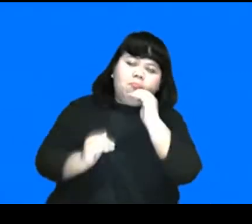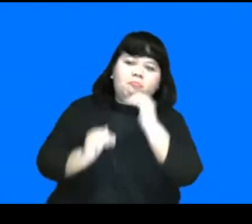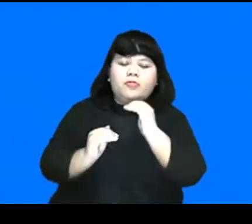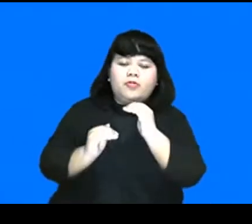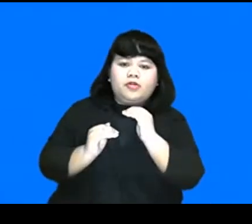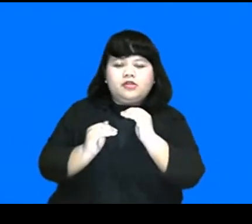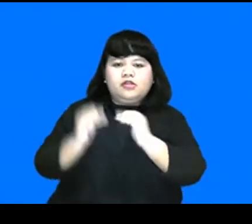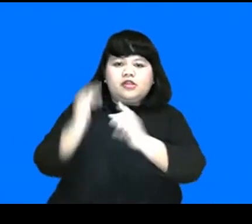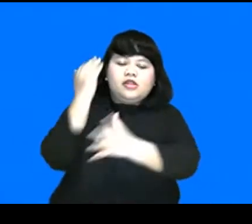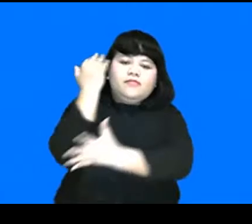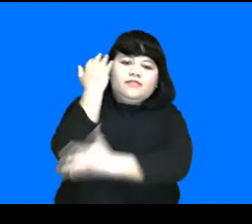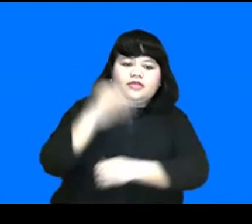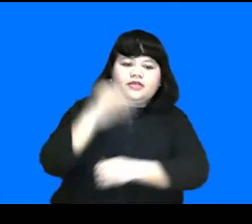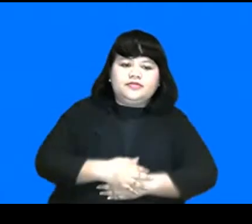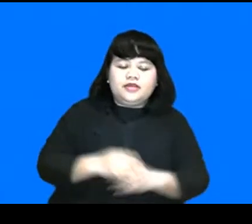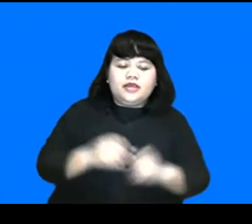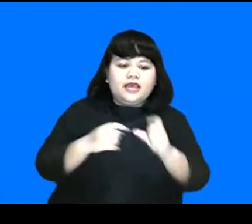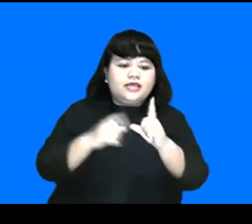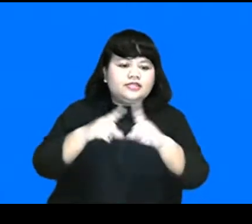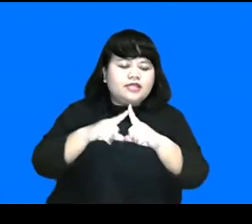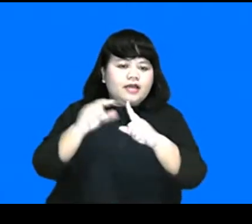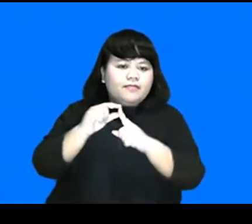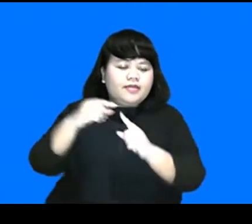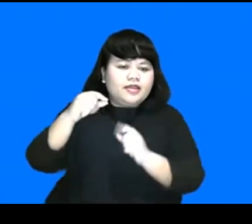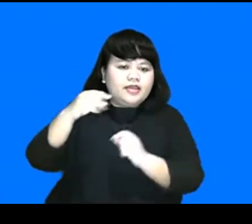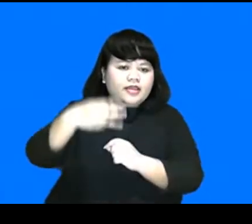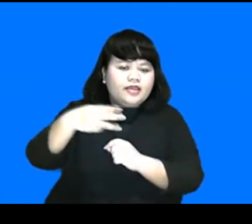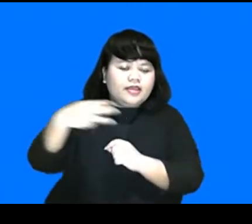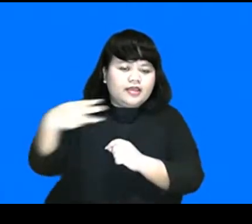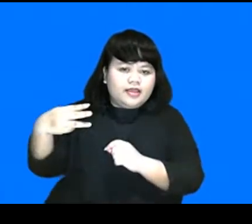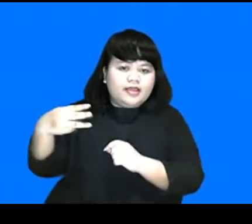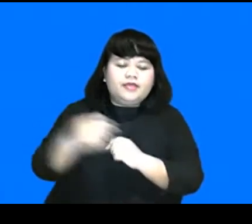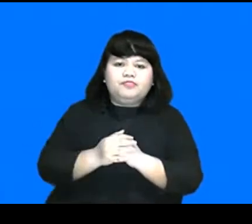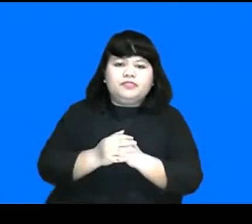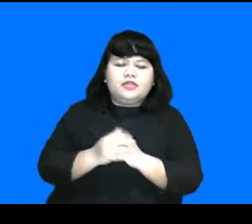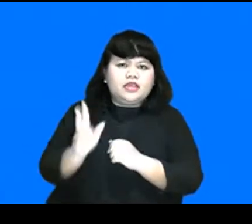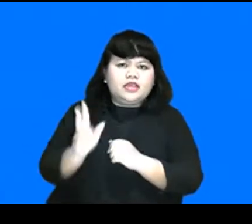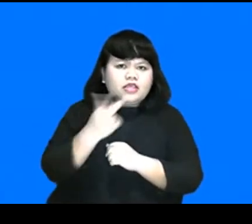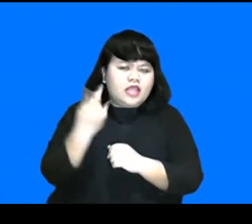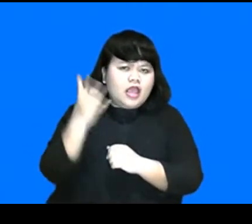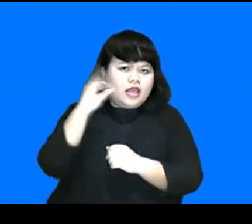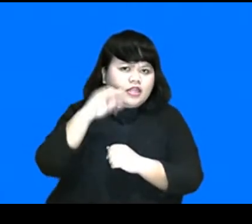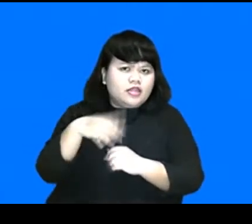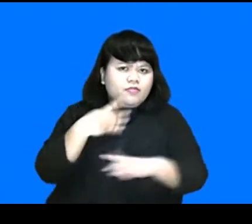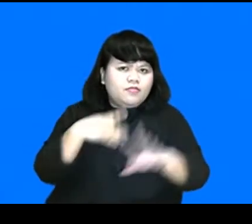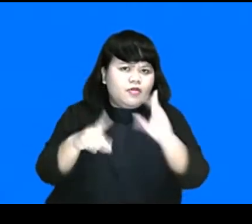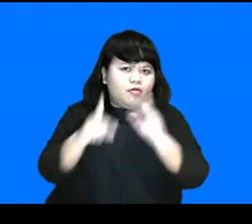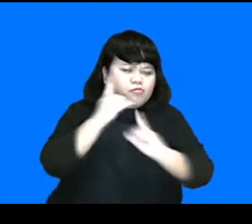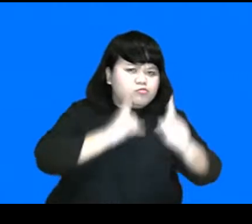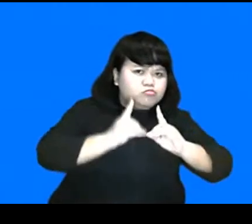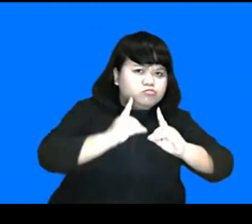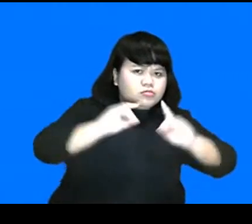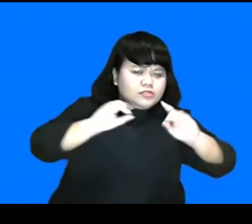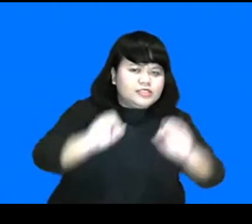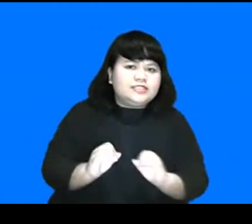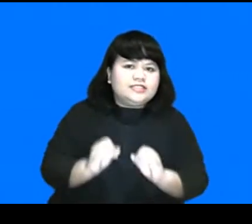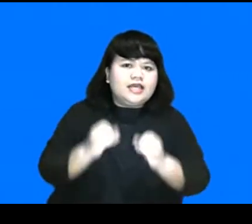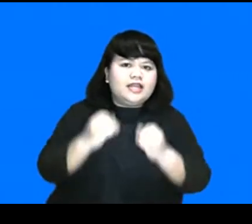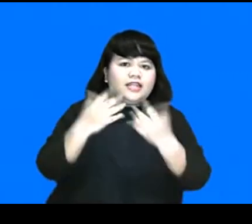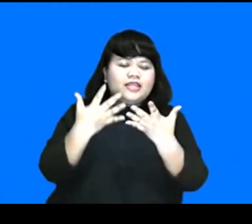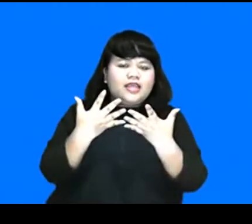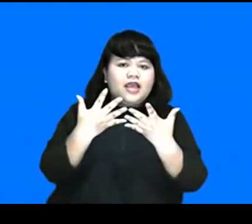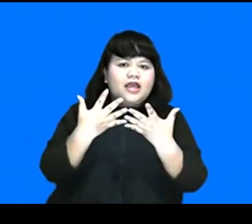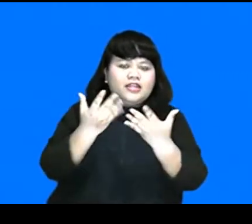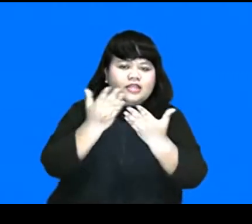Today we are gathered here to talk about socioeconomic unrest caused by COVID-19 and how it has pushed additional 150 to 170